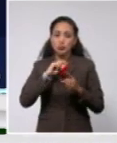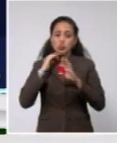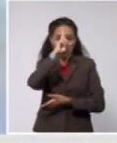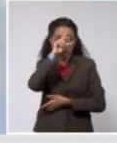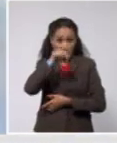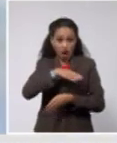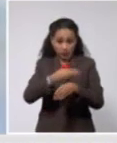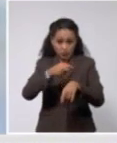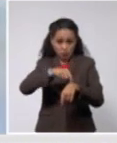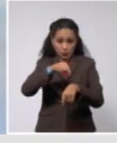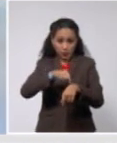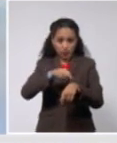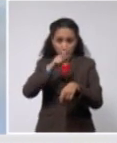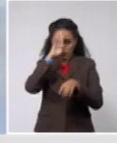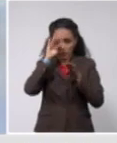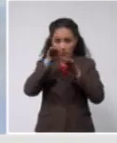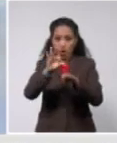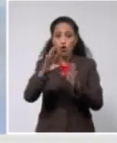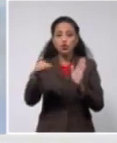Today,